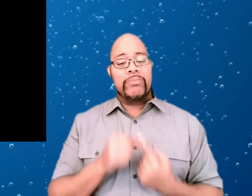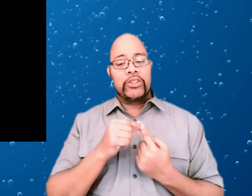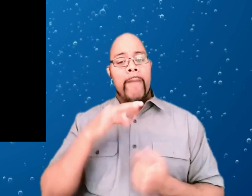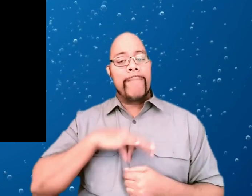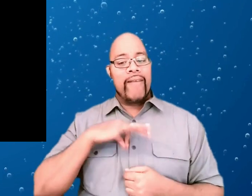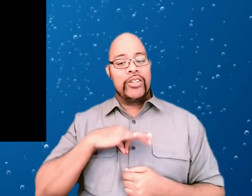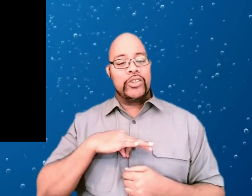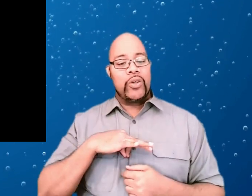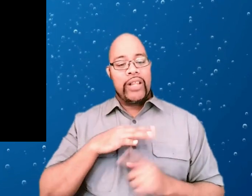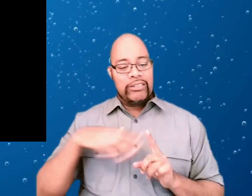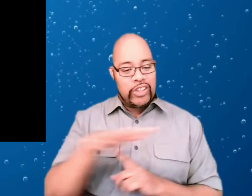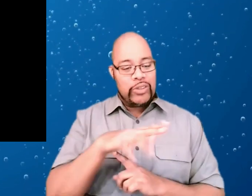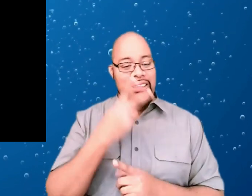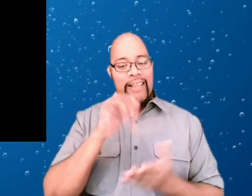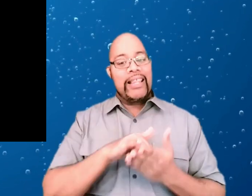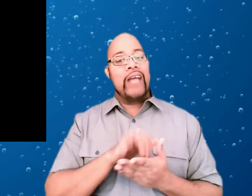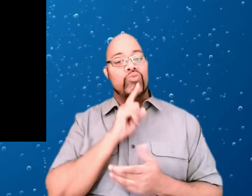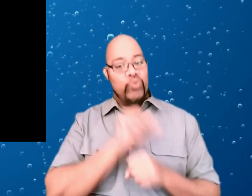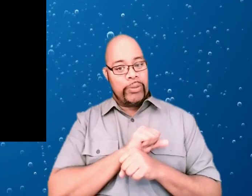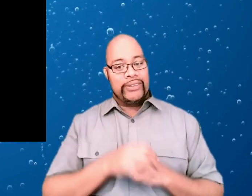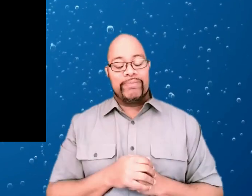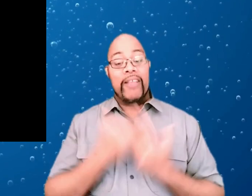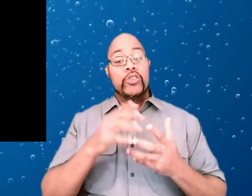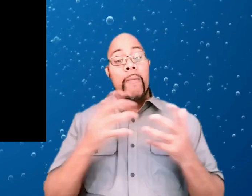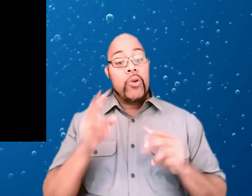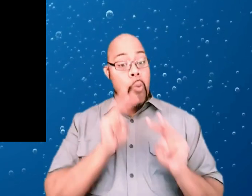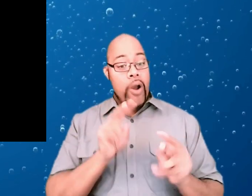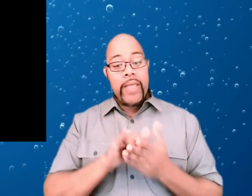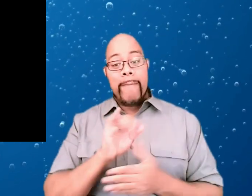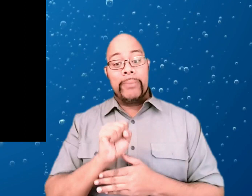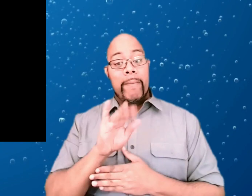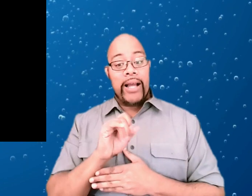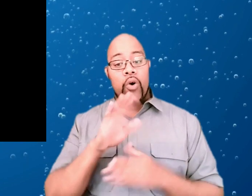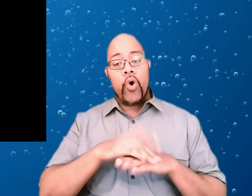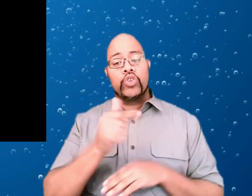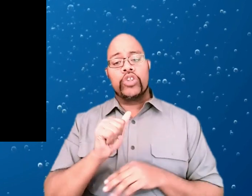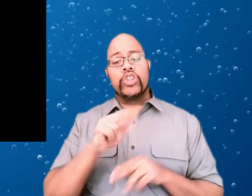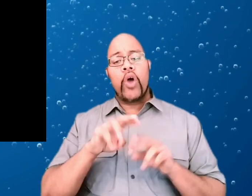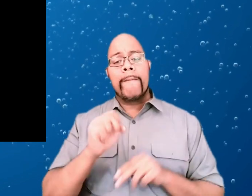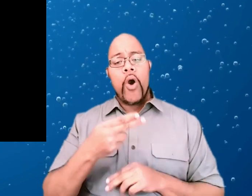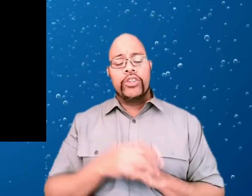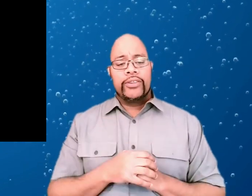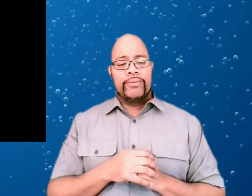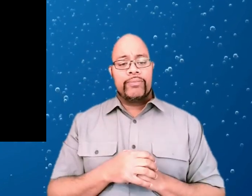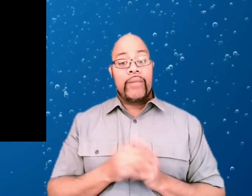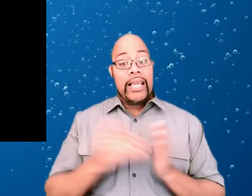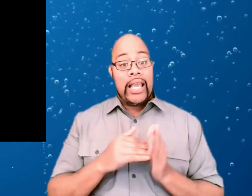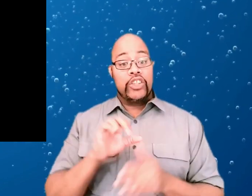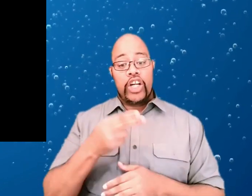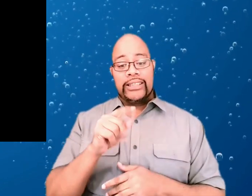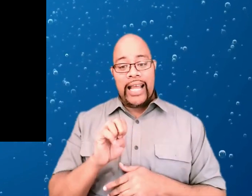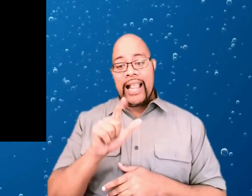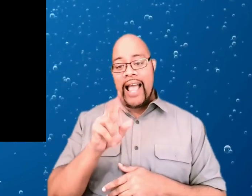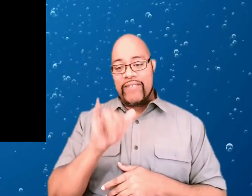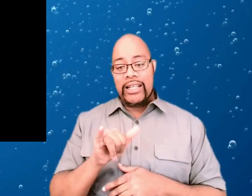special and beneficial this ecosystem is. Thanks so much for watching this BIMS Bite on Georgia's salt marsh ecosystems. Once again, I'm